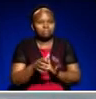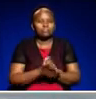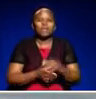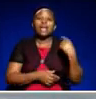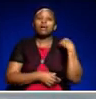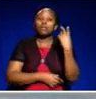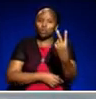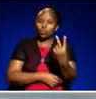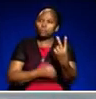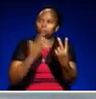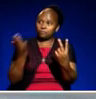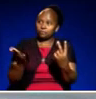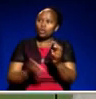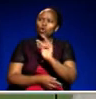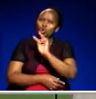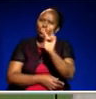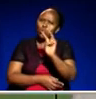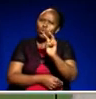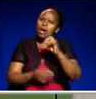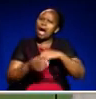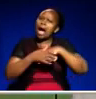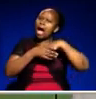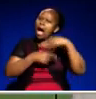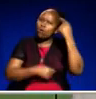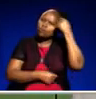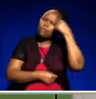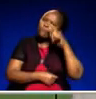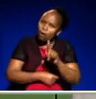Number two, look out for.